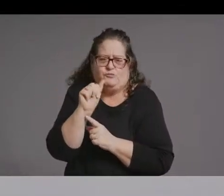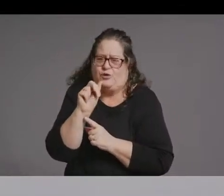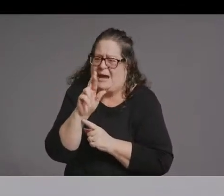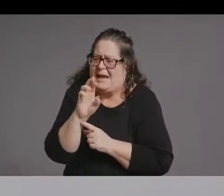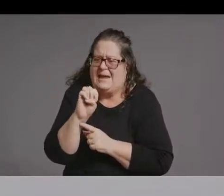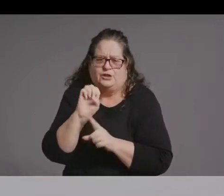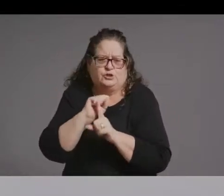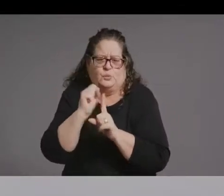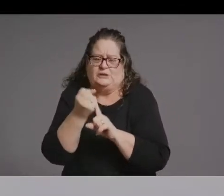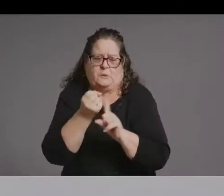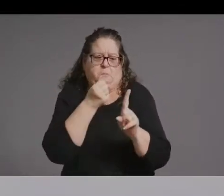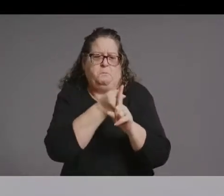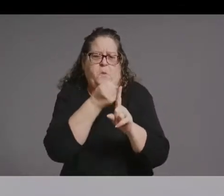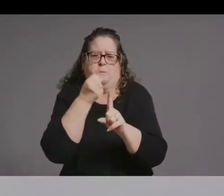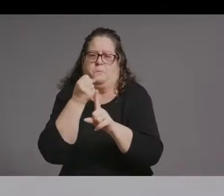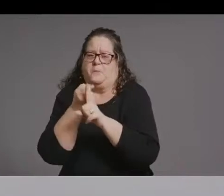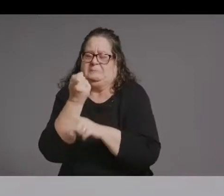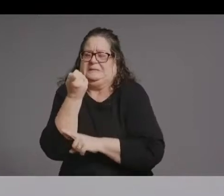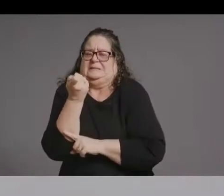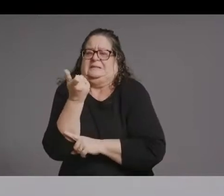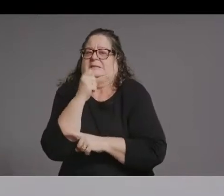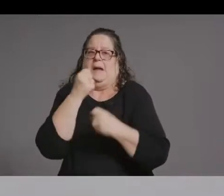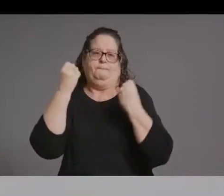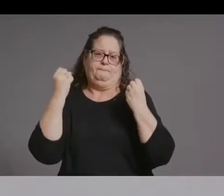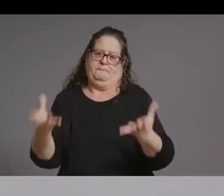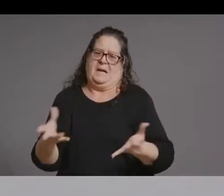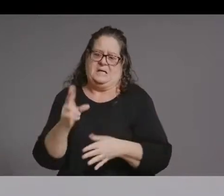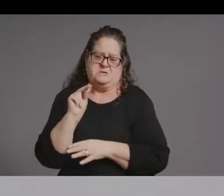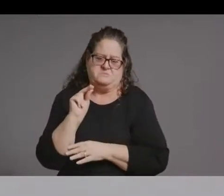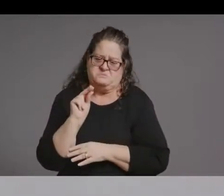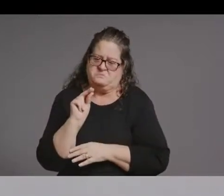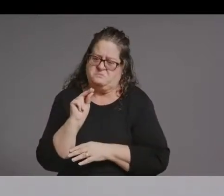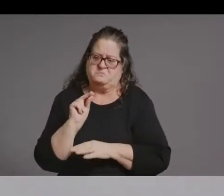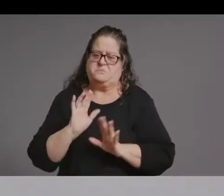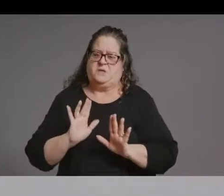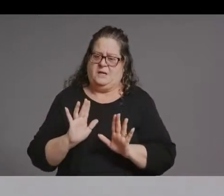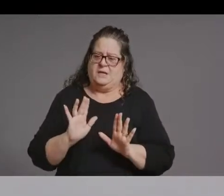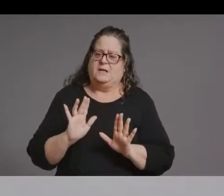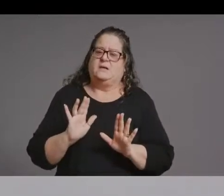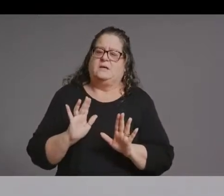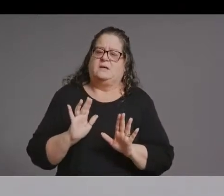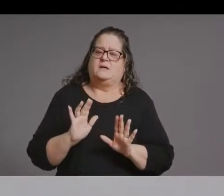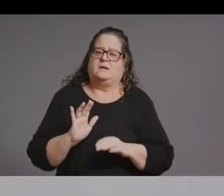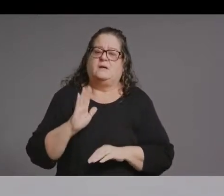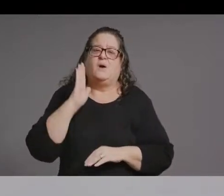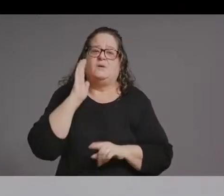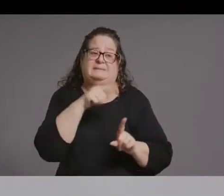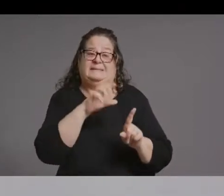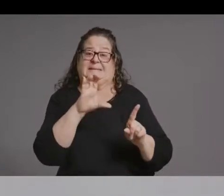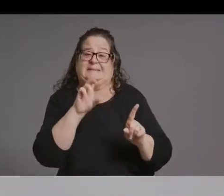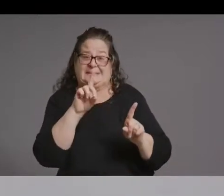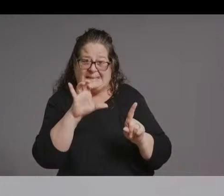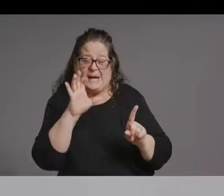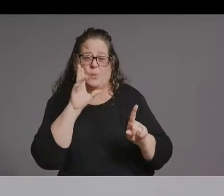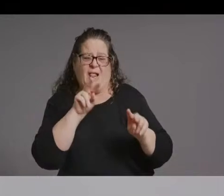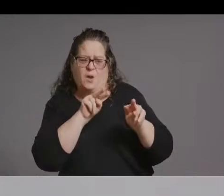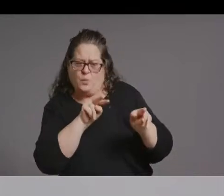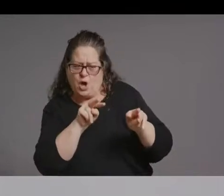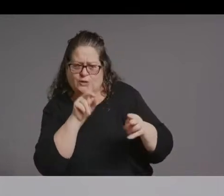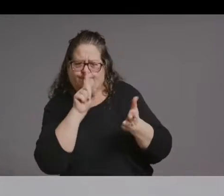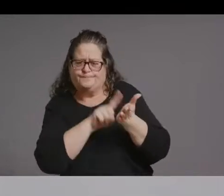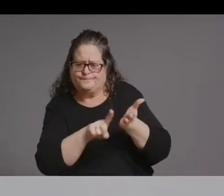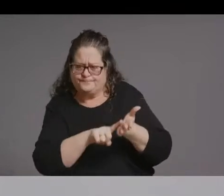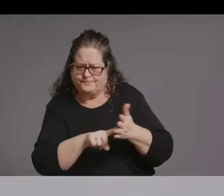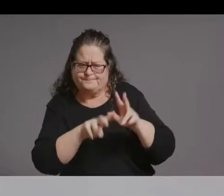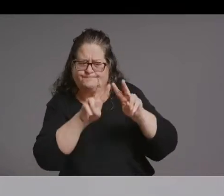those signals, do further research, and make more refined recommendations. And so ACIP is doing that in